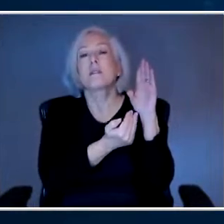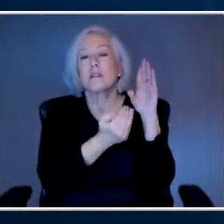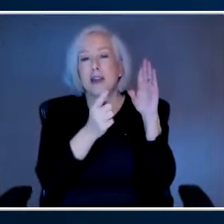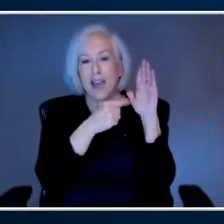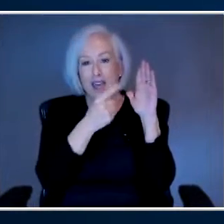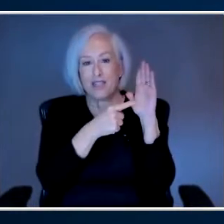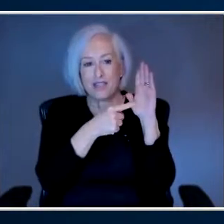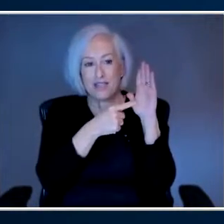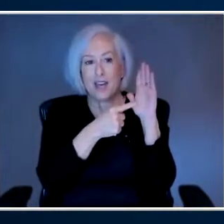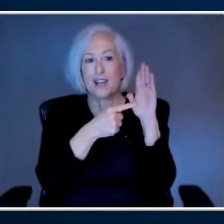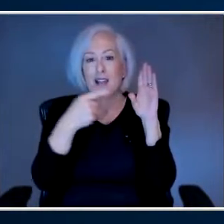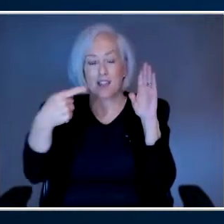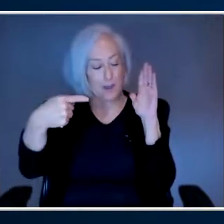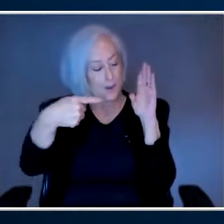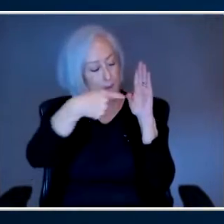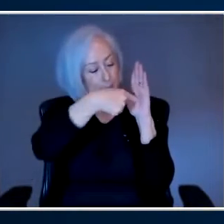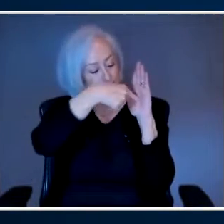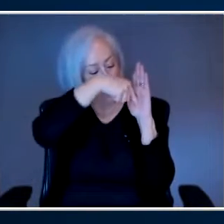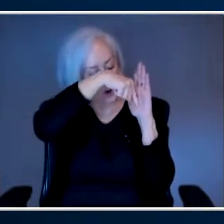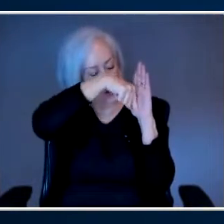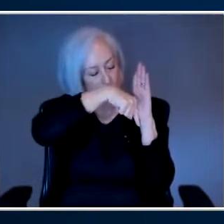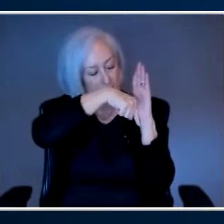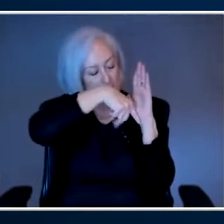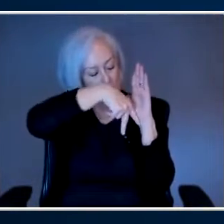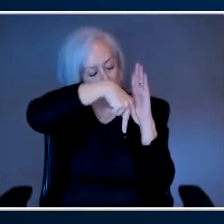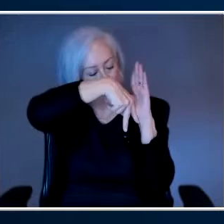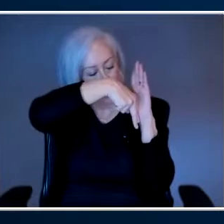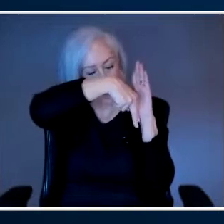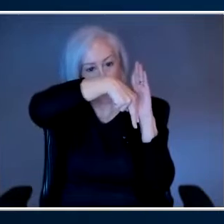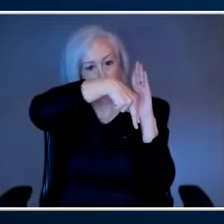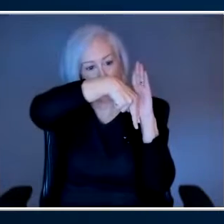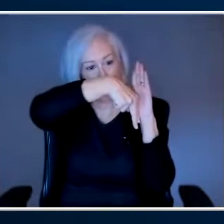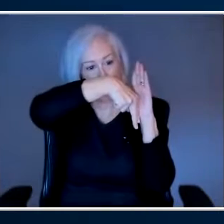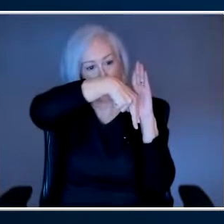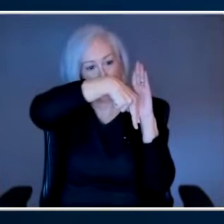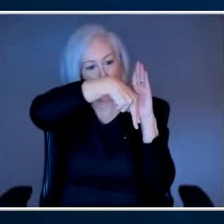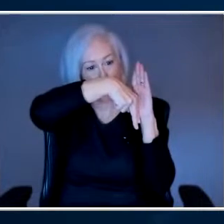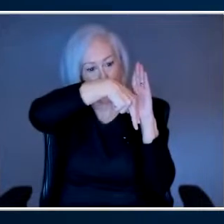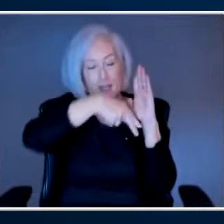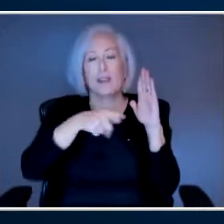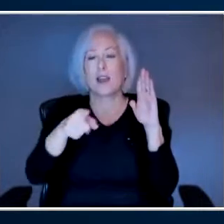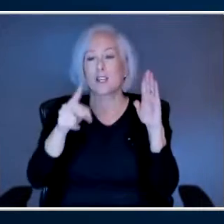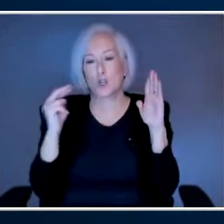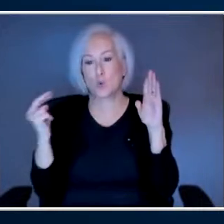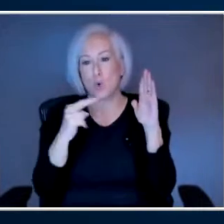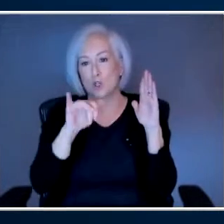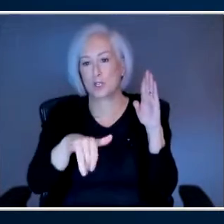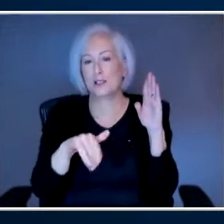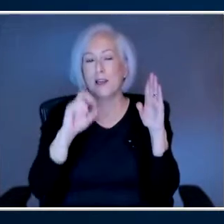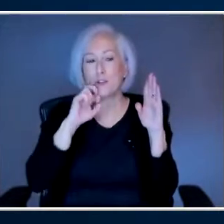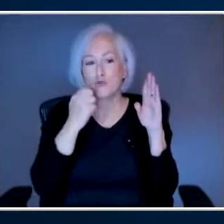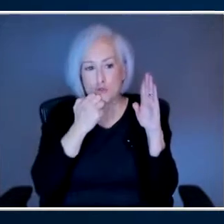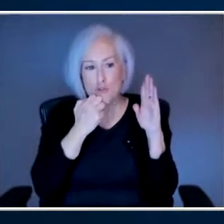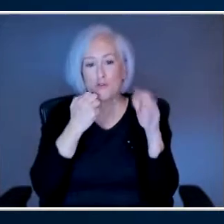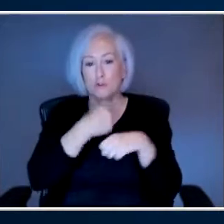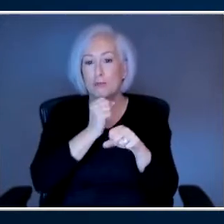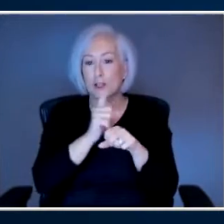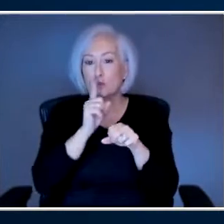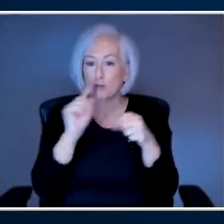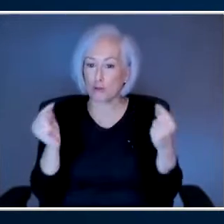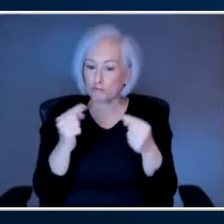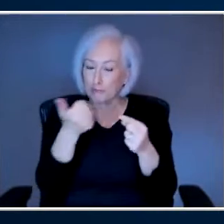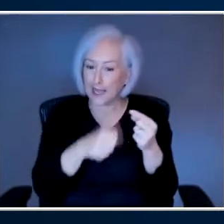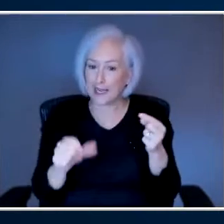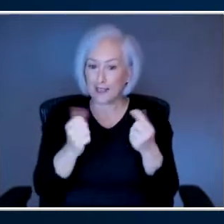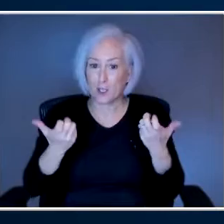ligament. And you're watching that blade as well as the nerve at all times, making sure that you're not injuring the things that you don't want to and that you're getting a cut through